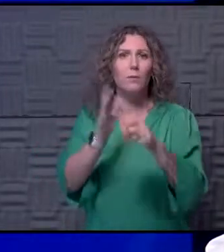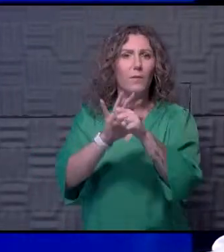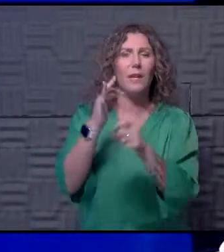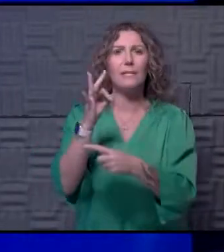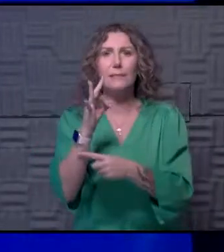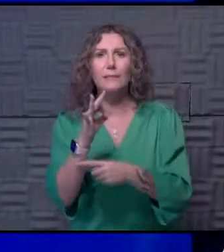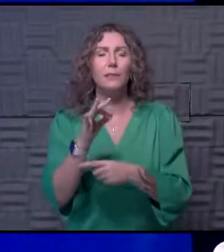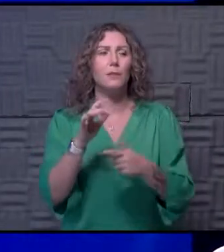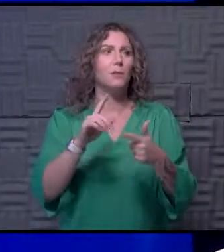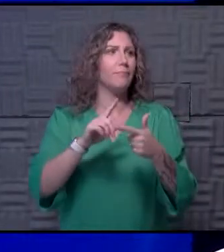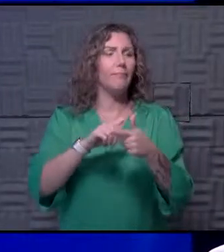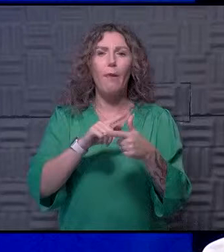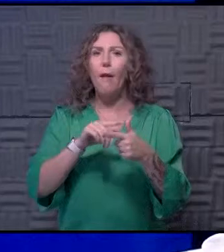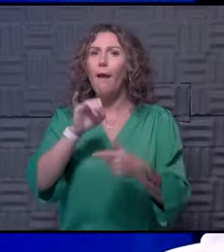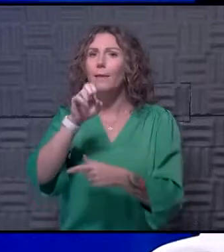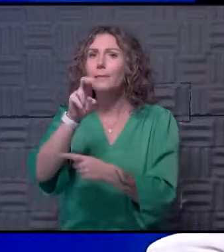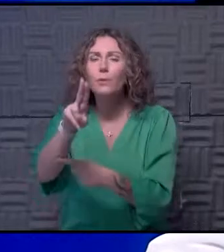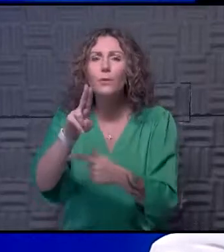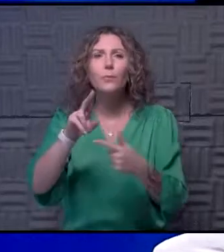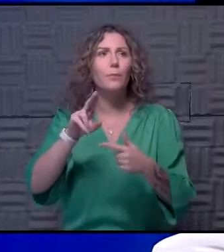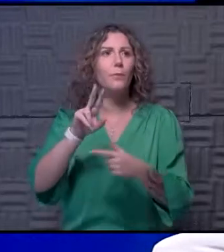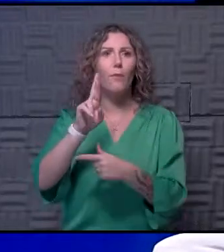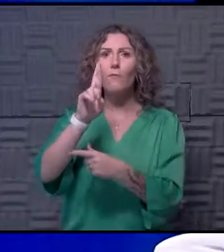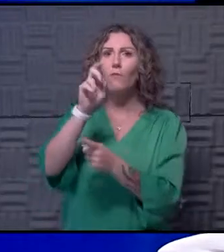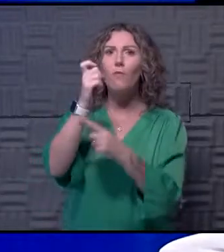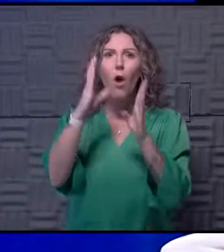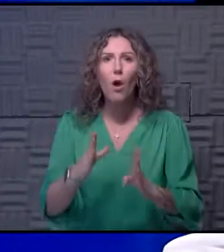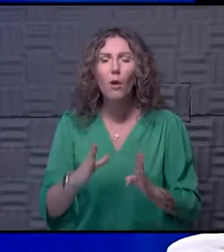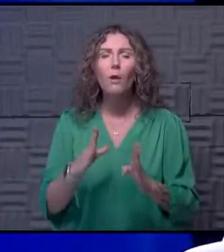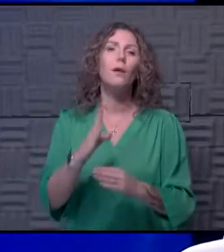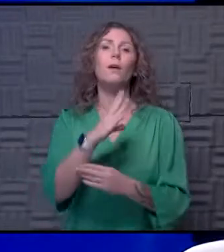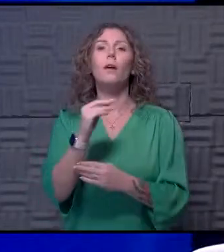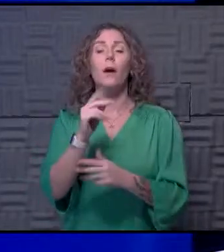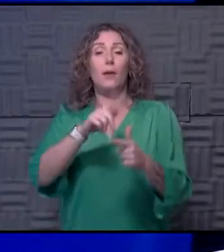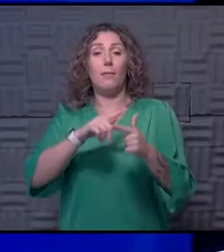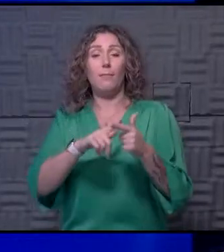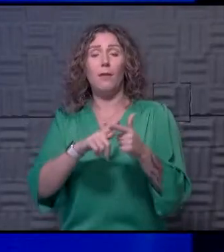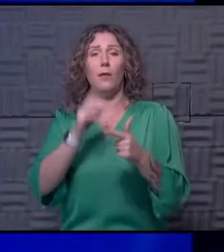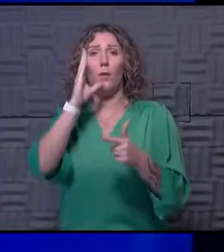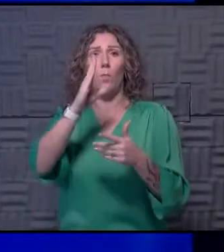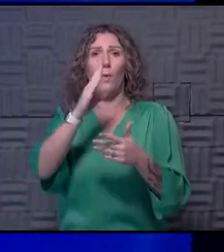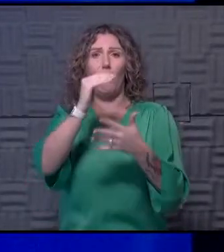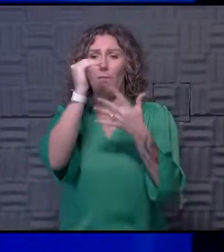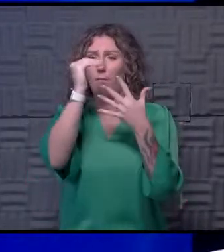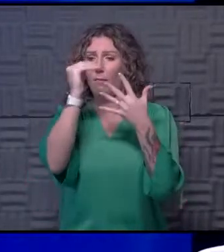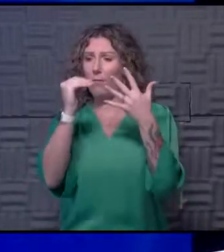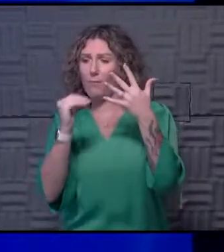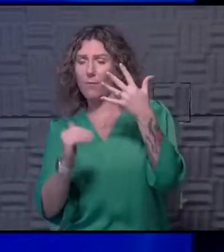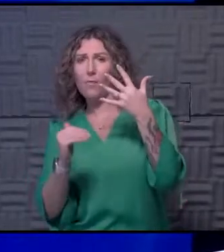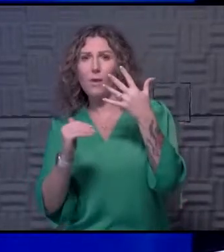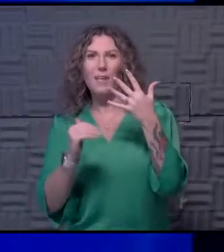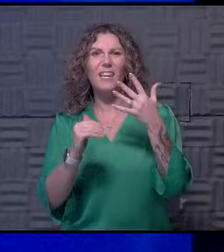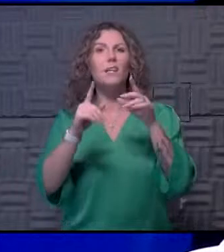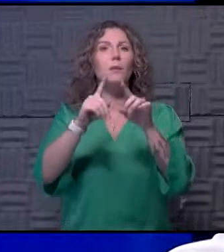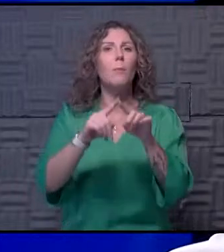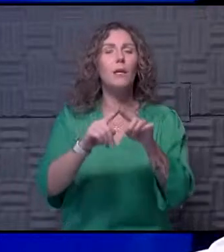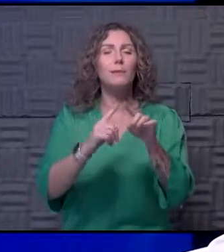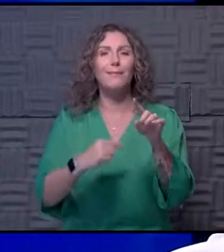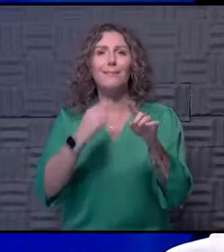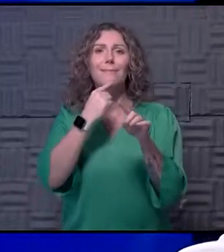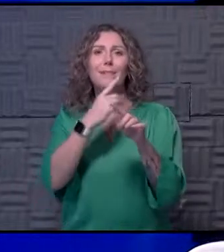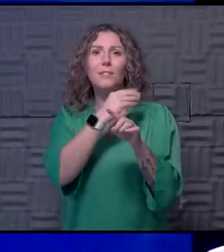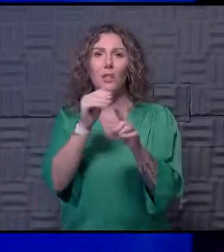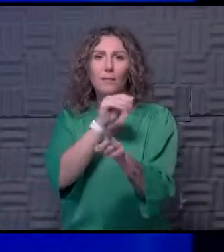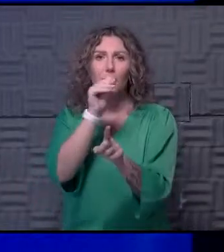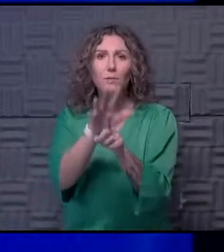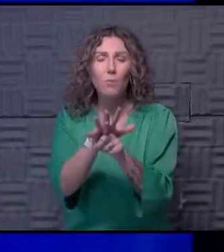teams, pharmacists. But then it begins to work its way through depending upon the intensity and duration of the exposure.